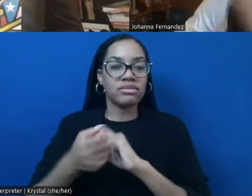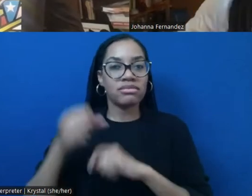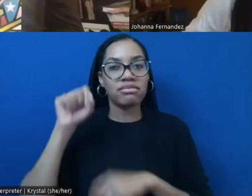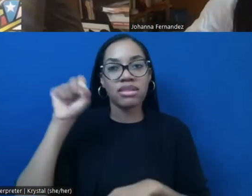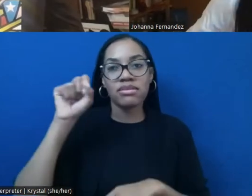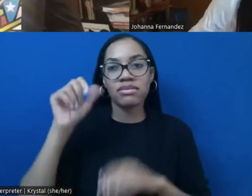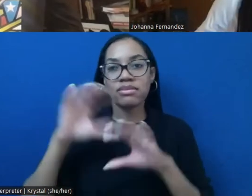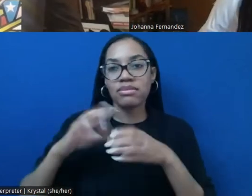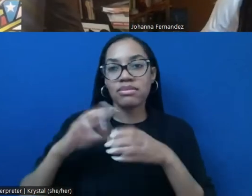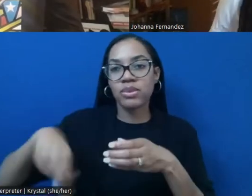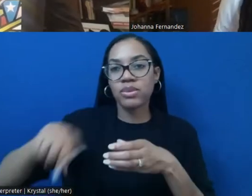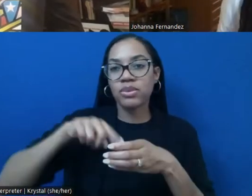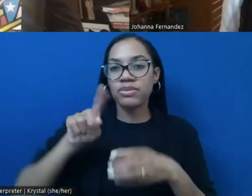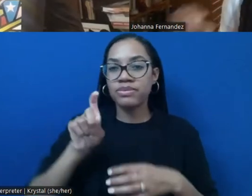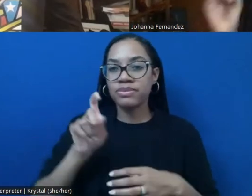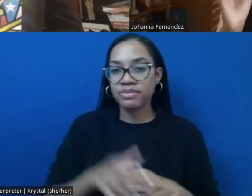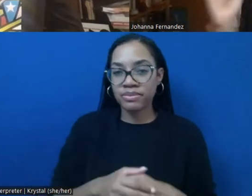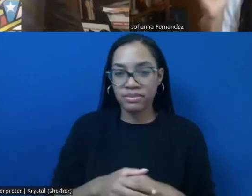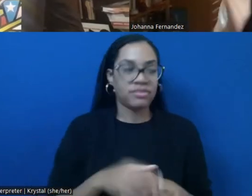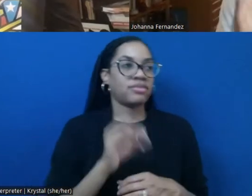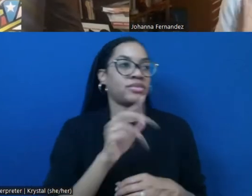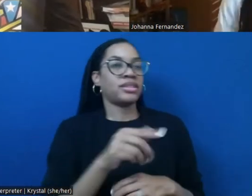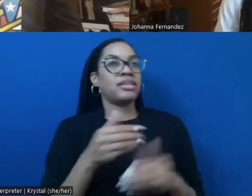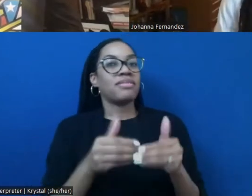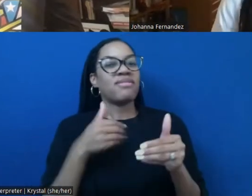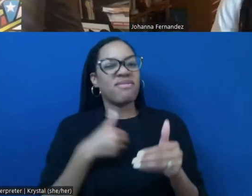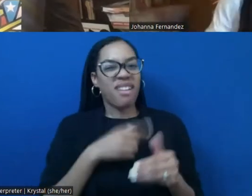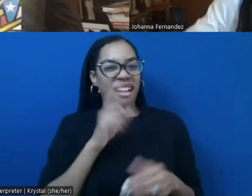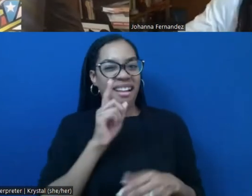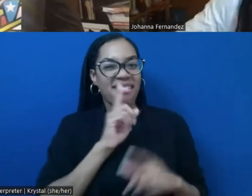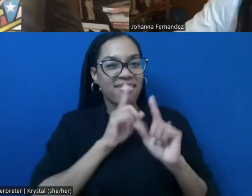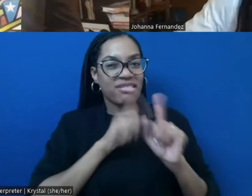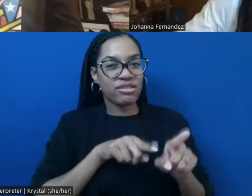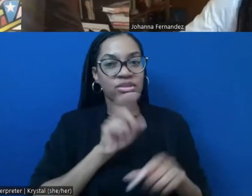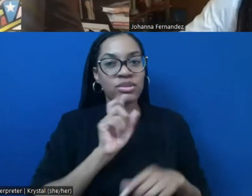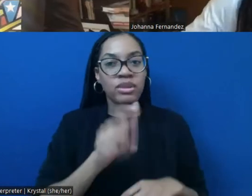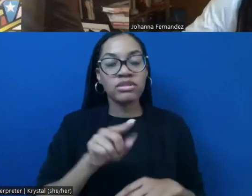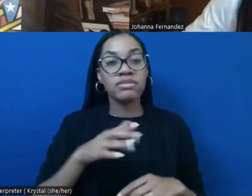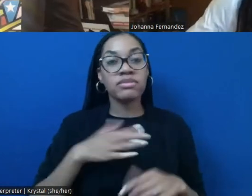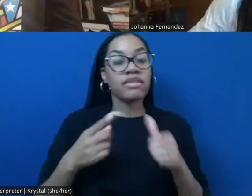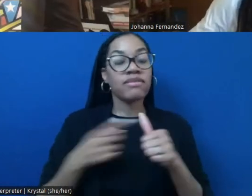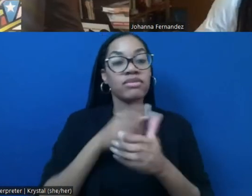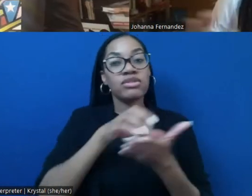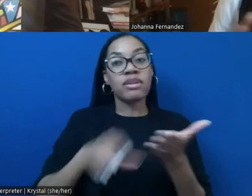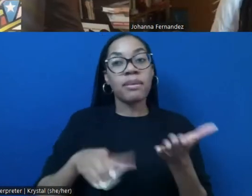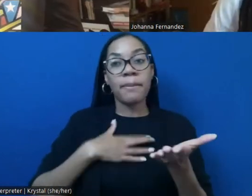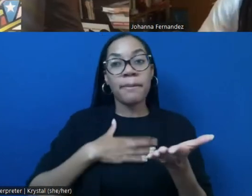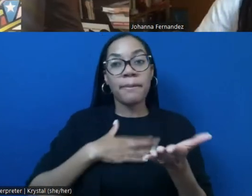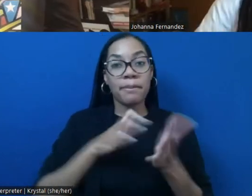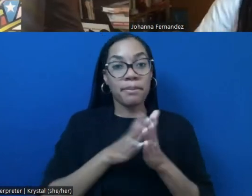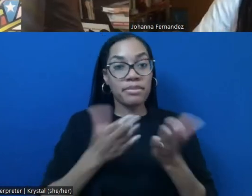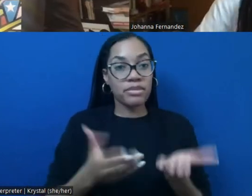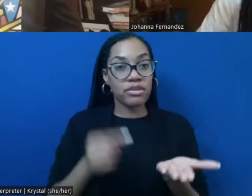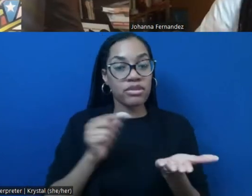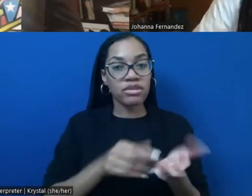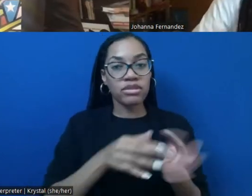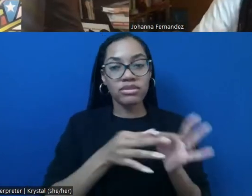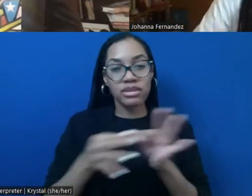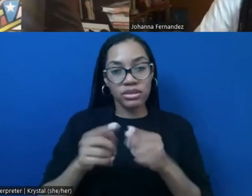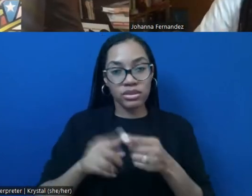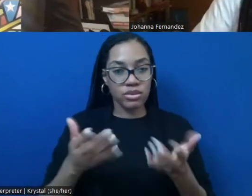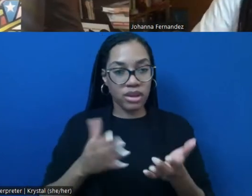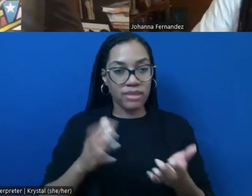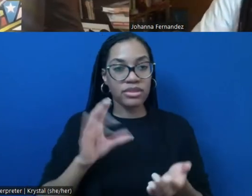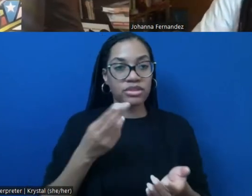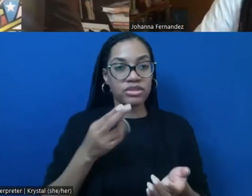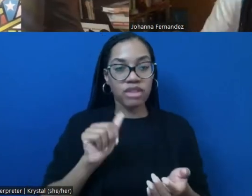Okay, so before I go to this question, the first chapter of my book is dedicated to Cha-Cha